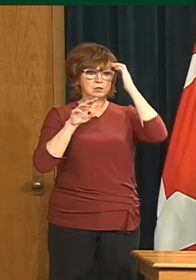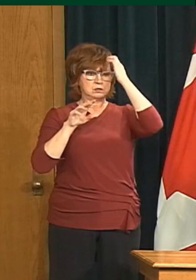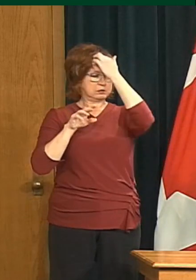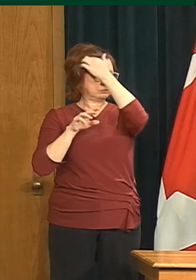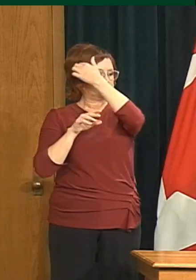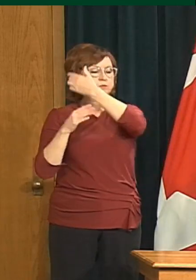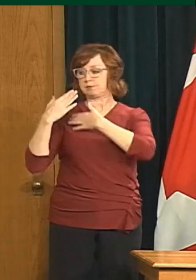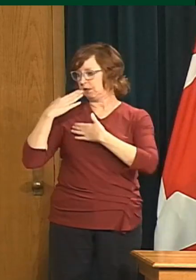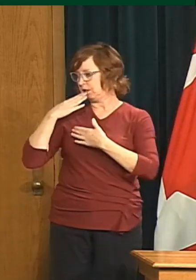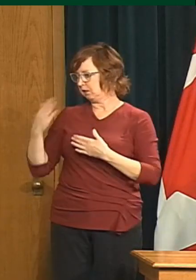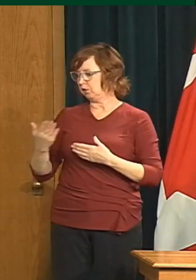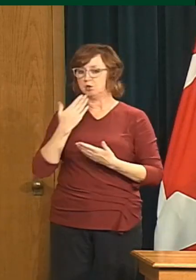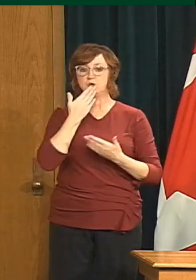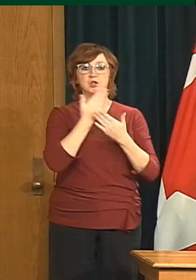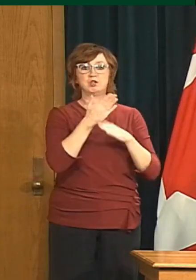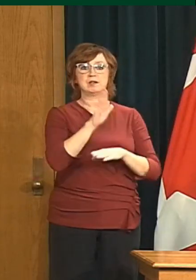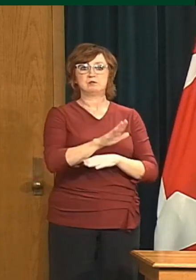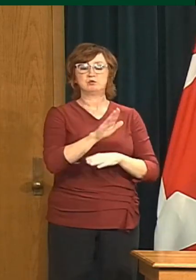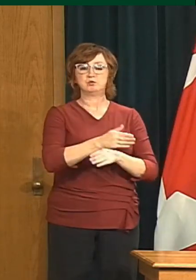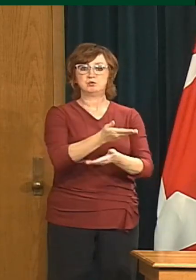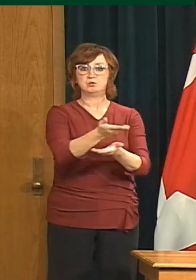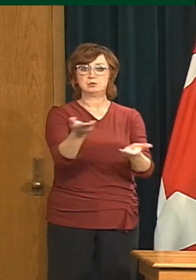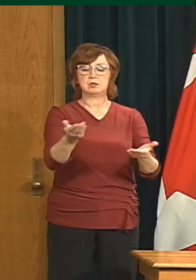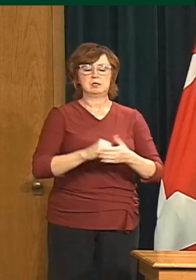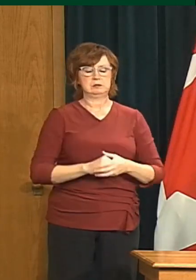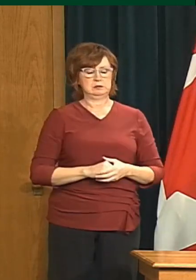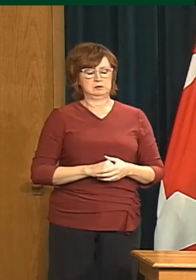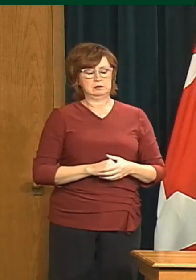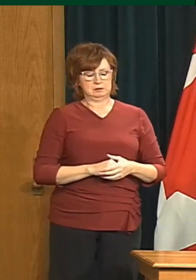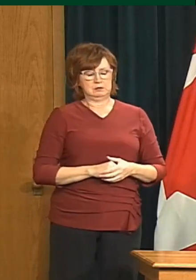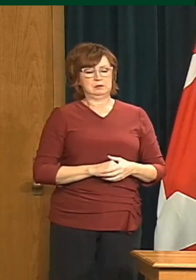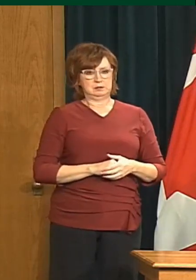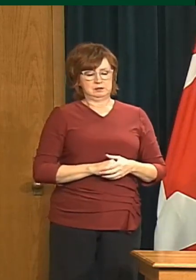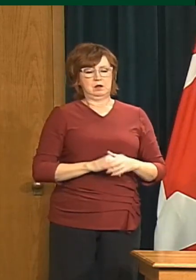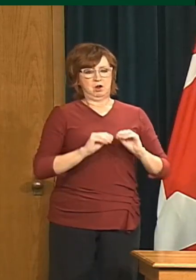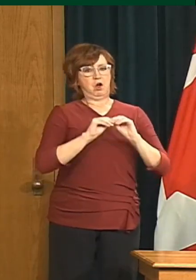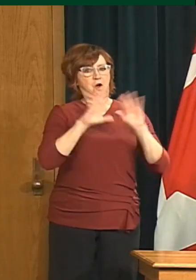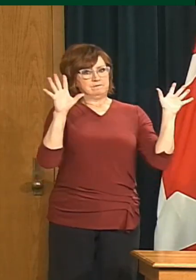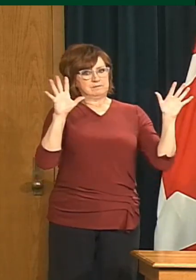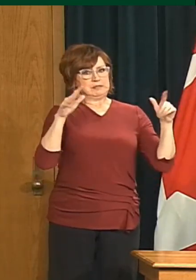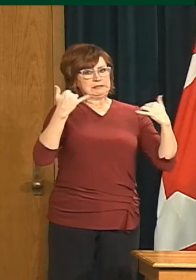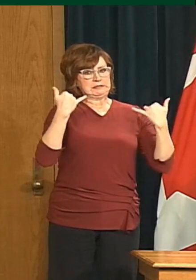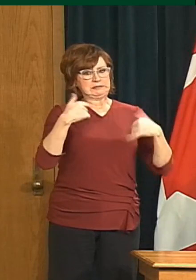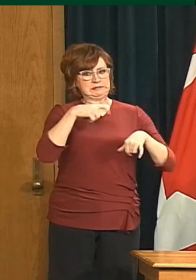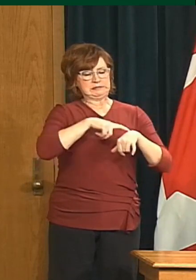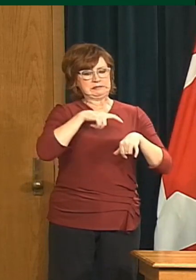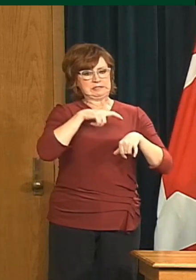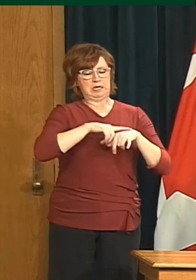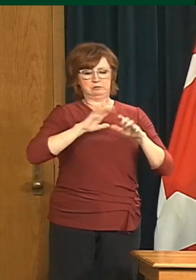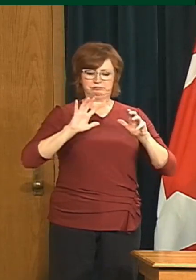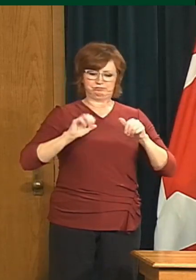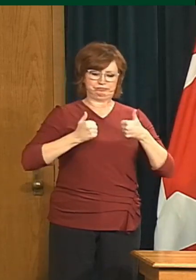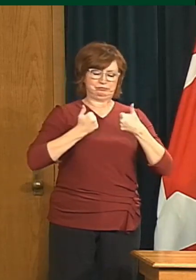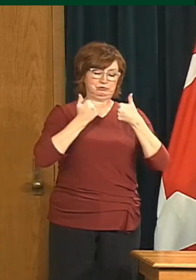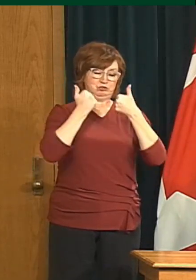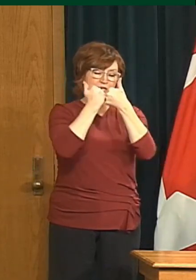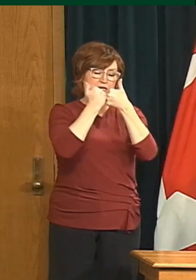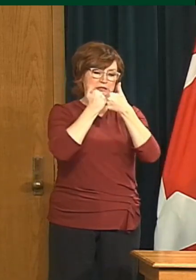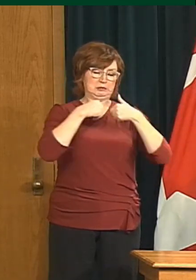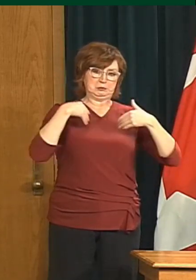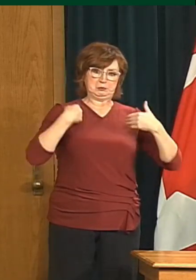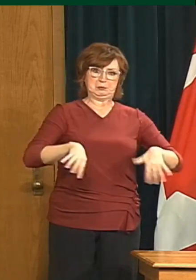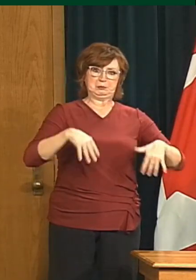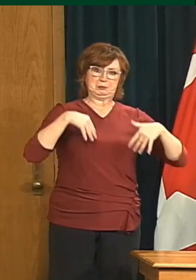good afternoon. There's no doubt this is an unprecedented and challenging time in our province, our country, and the